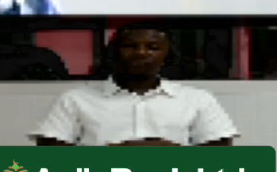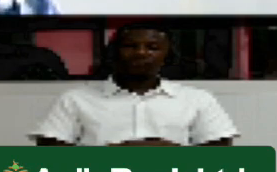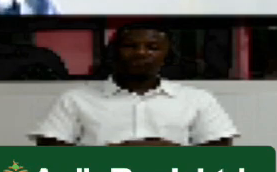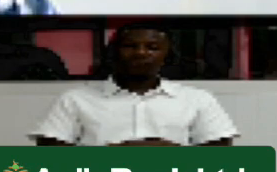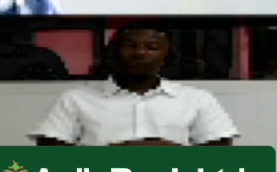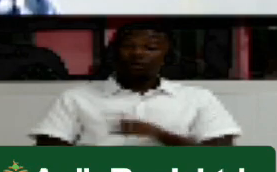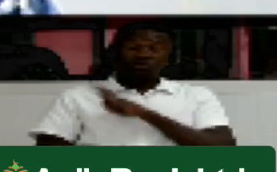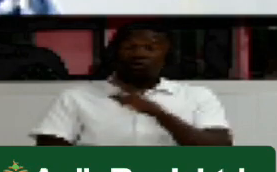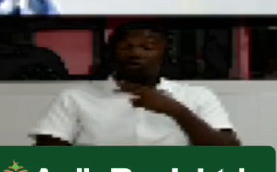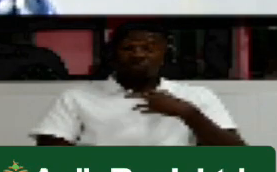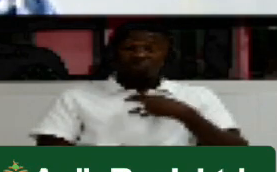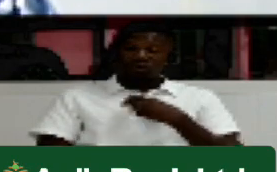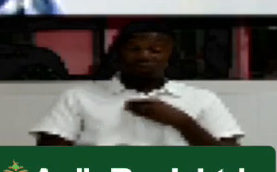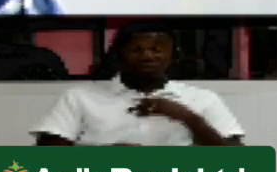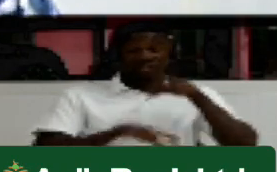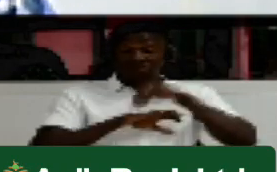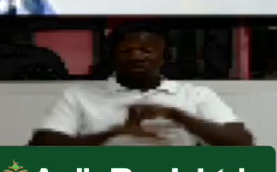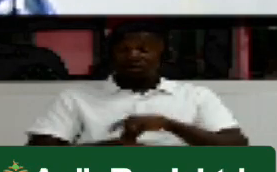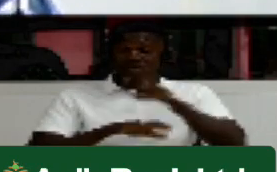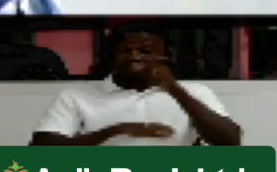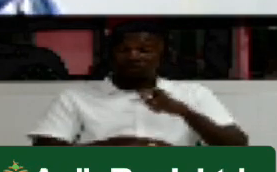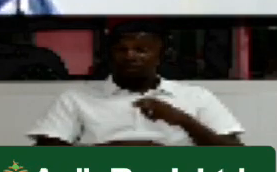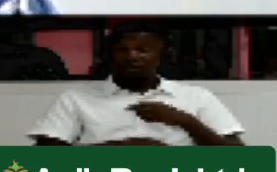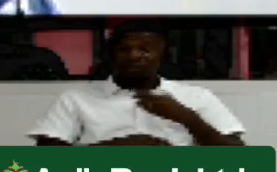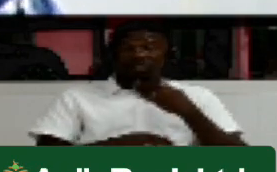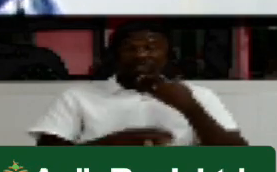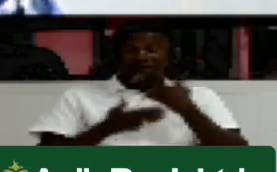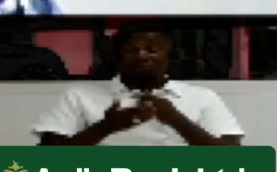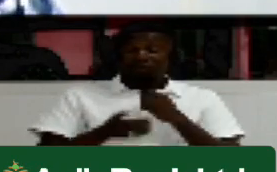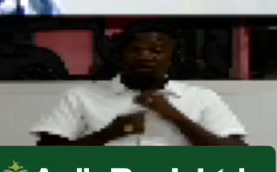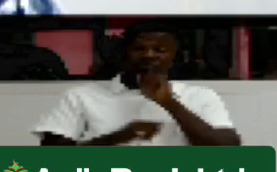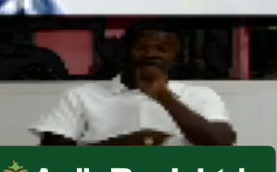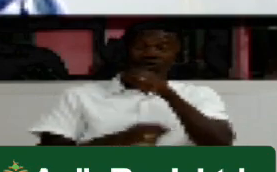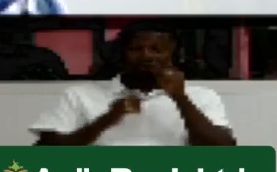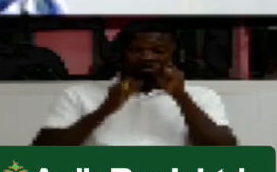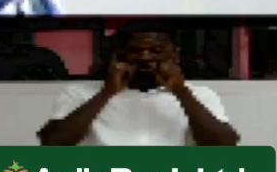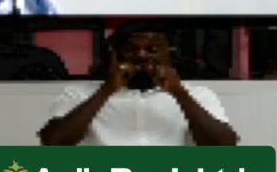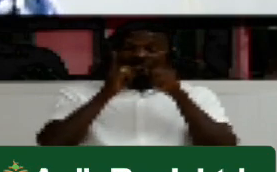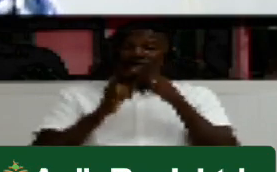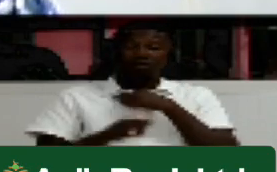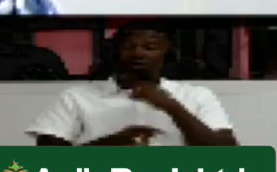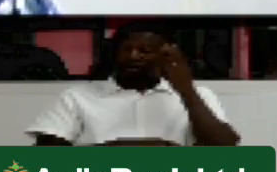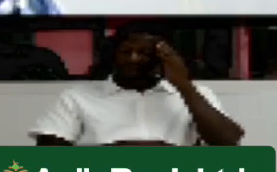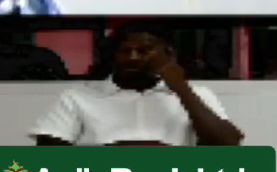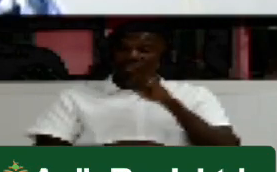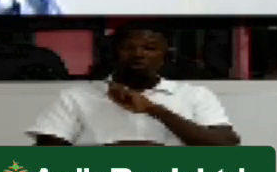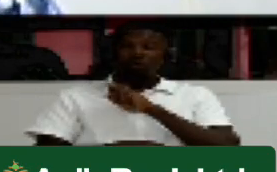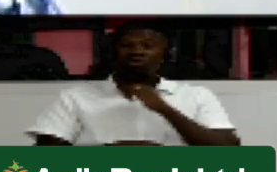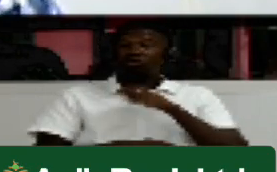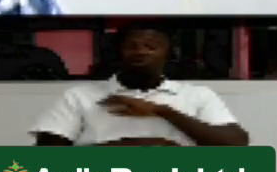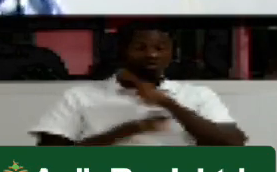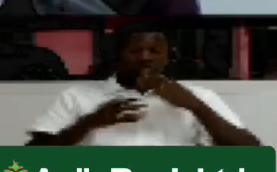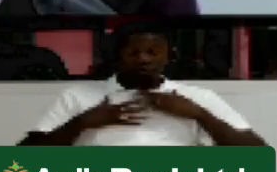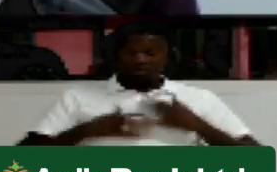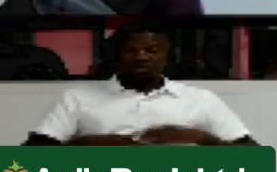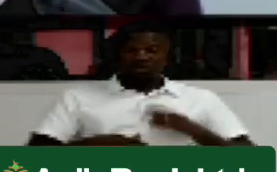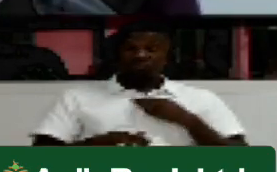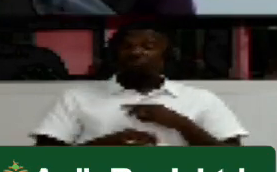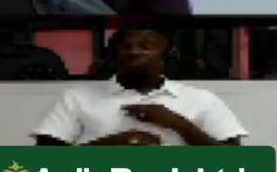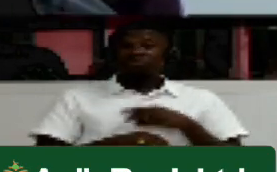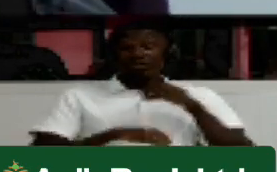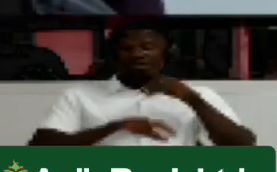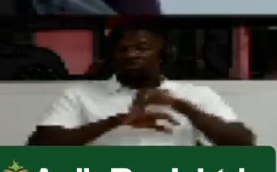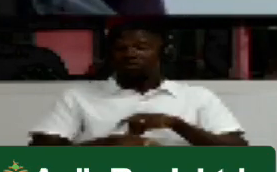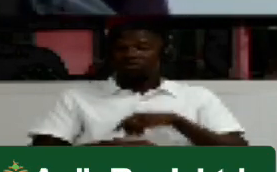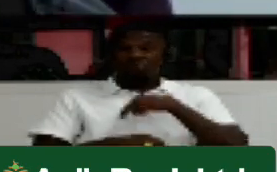you don't want to be a dependent for the rest of your life. I don't think nobody is praised for that. Just to be a liability